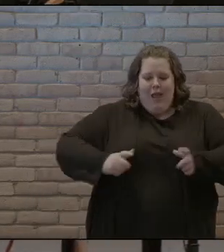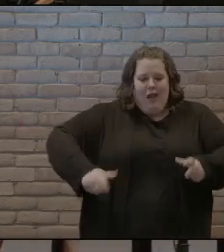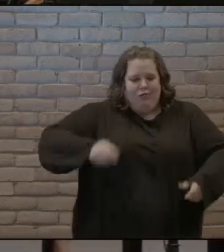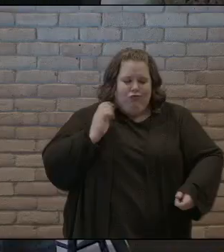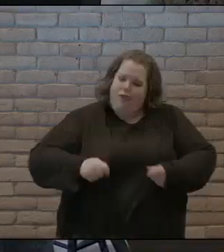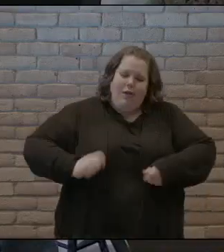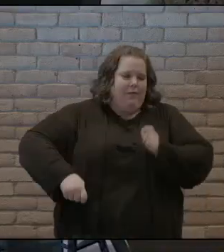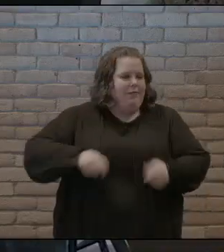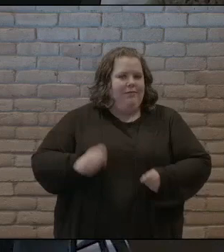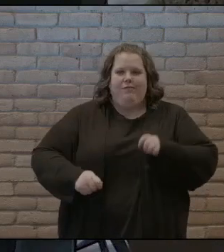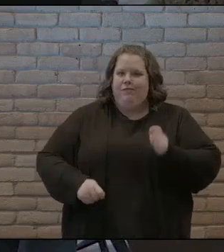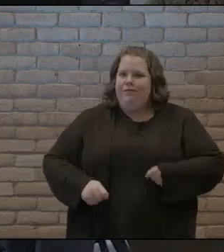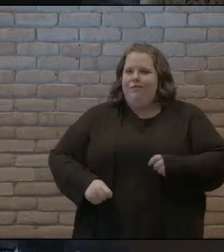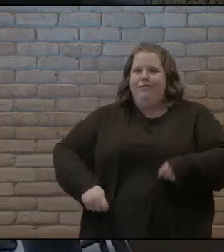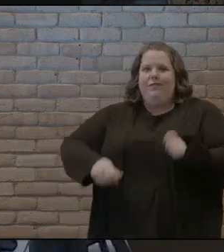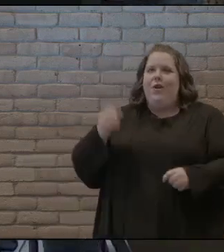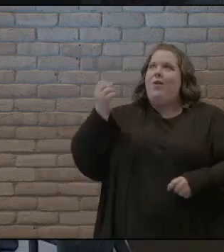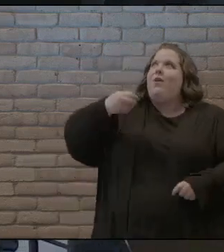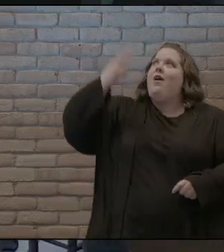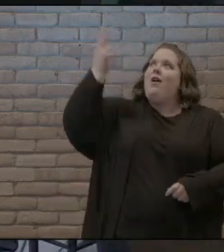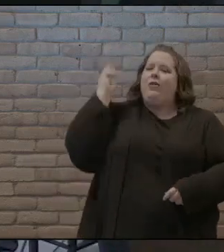on my drum.